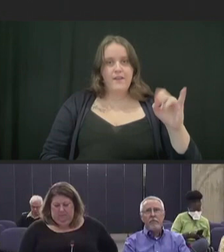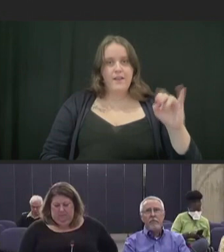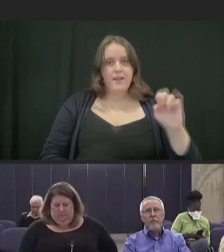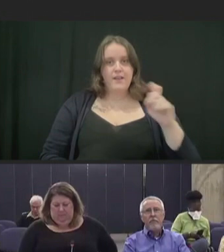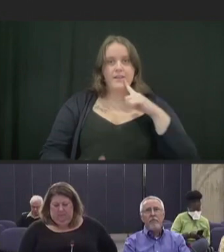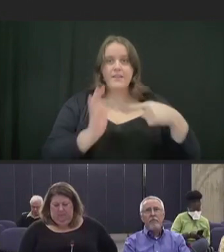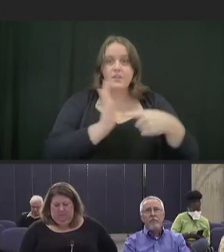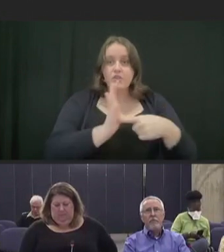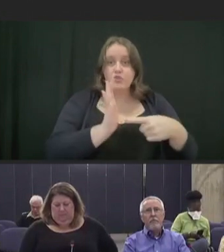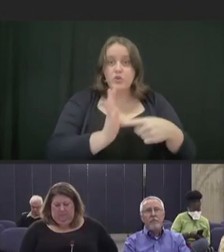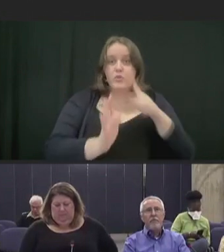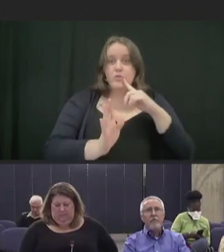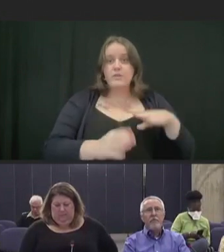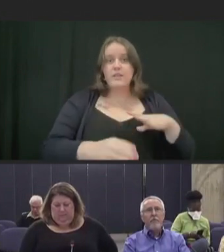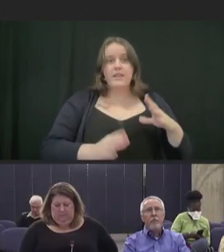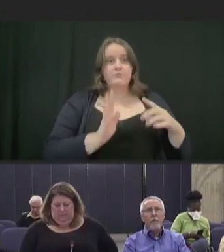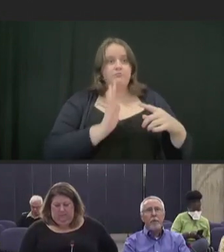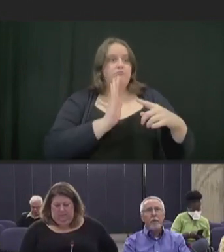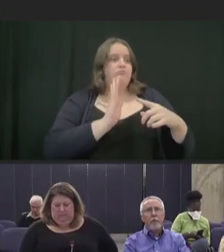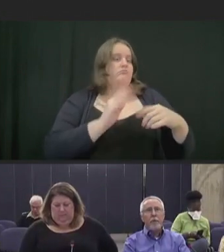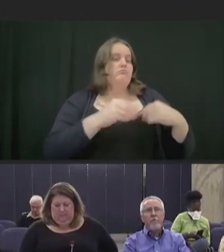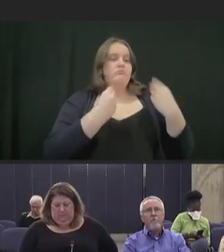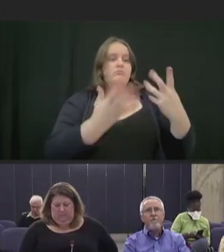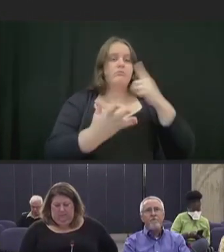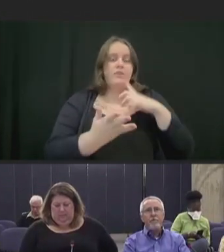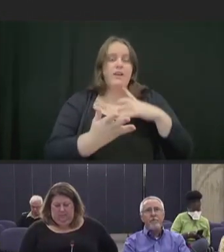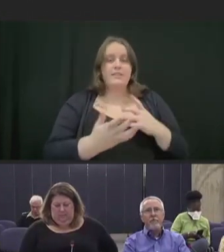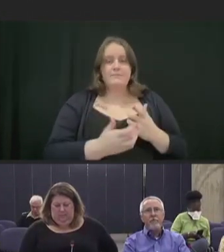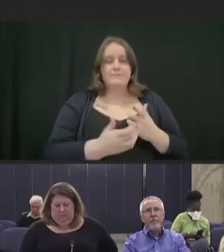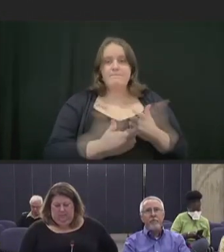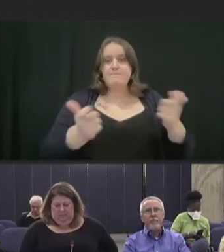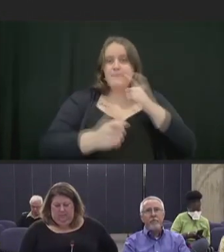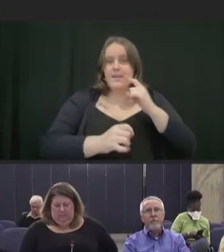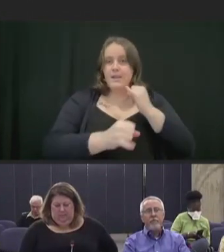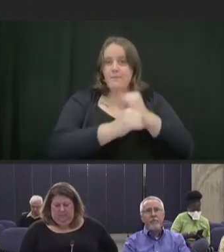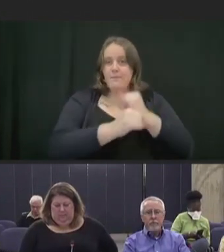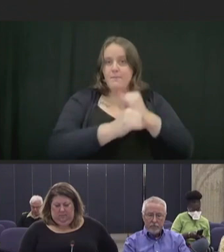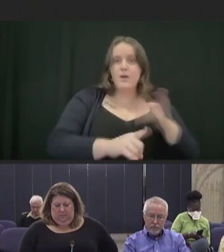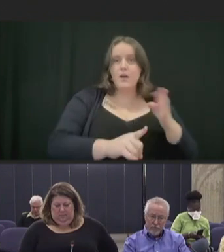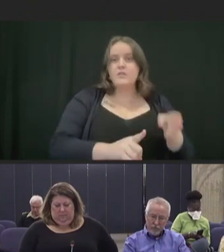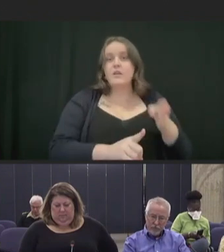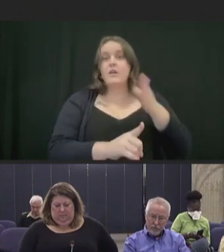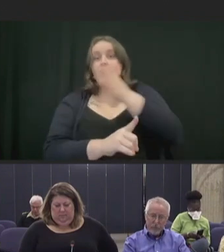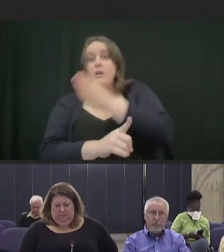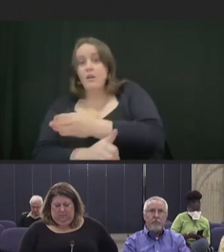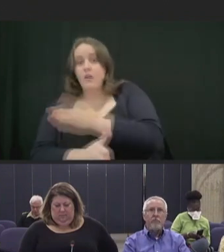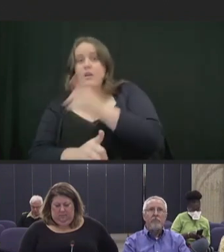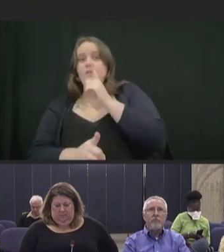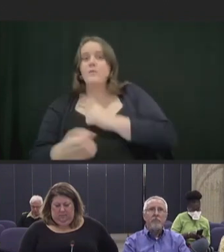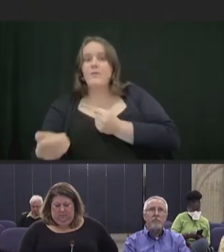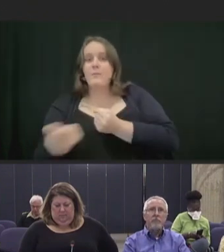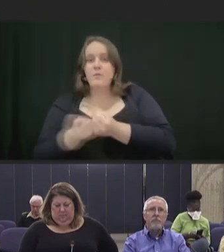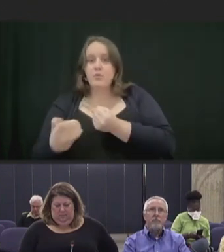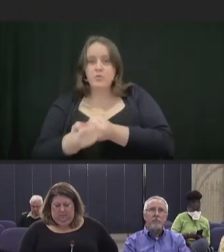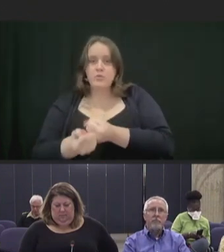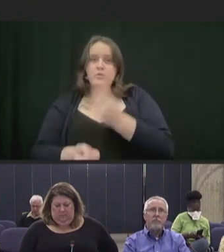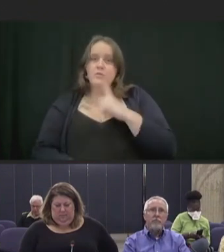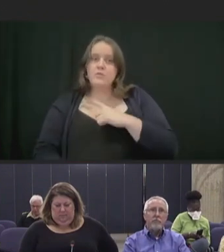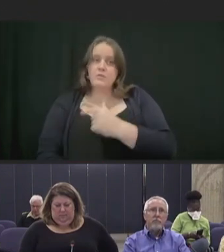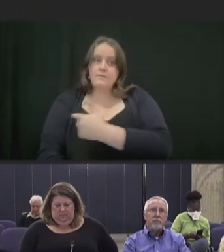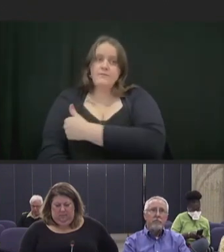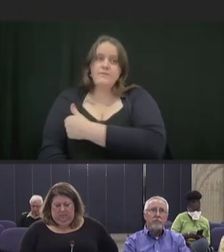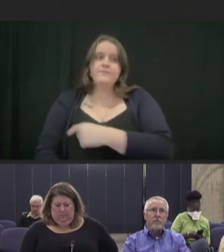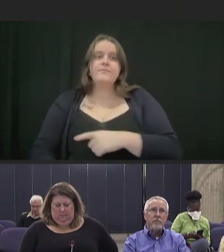at week 10. The adjuvant is SMNP, which is also a very strong adjuvant developed by Daryl Irvine. And the